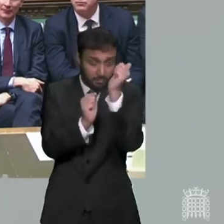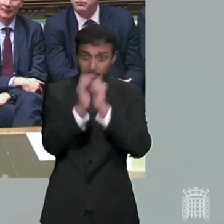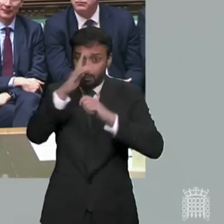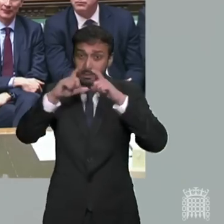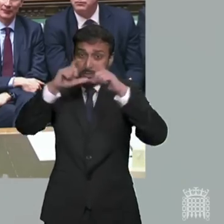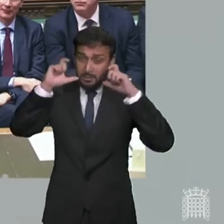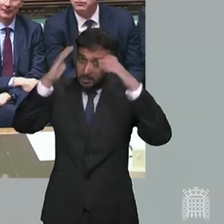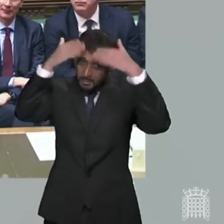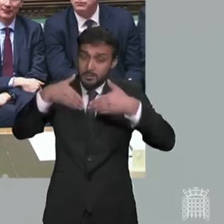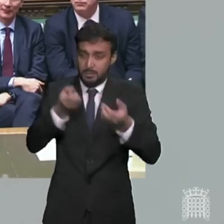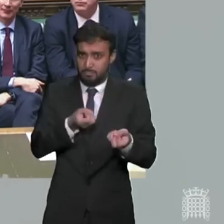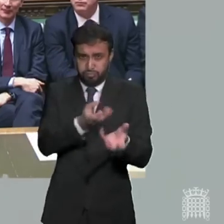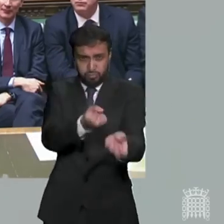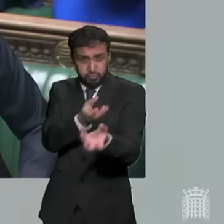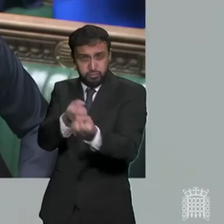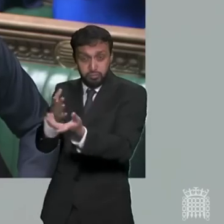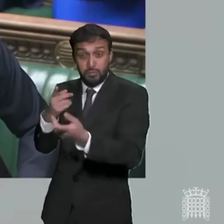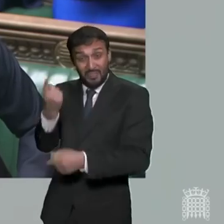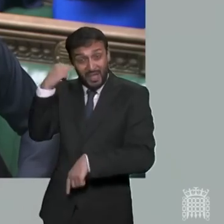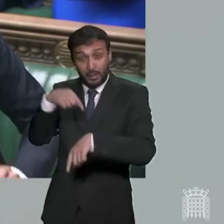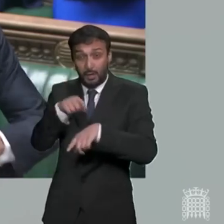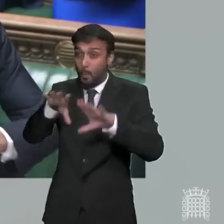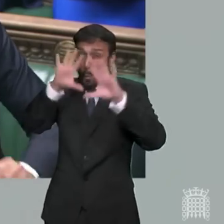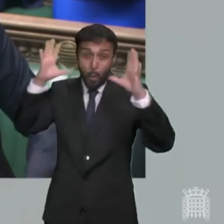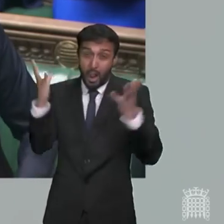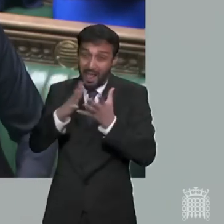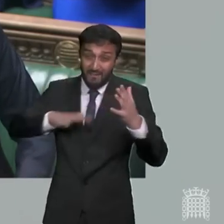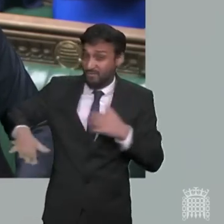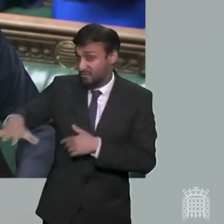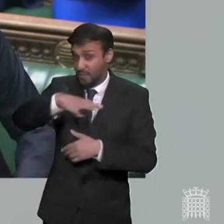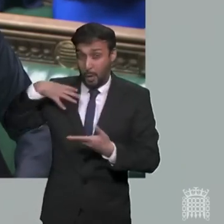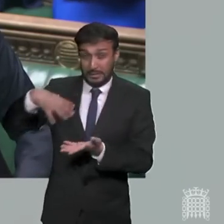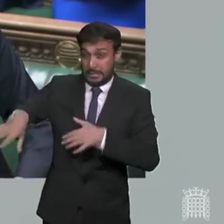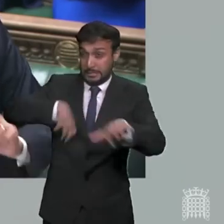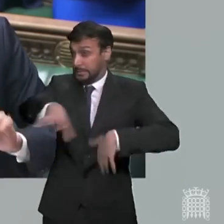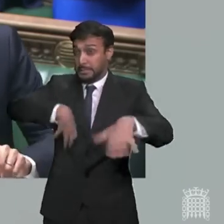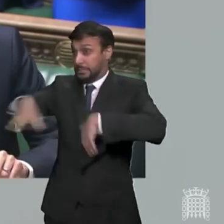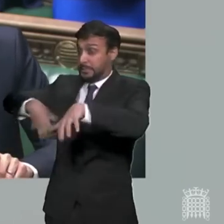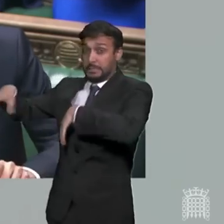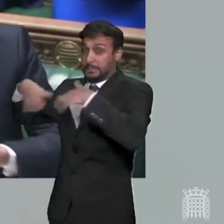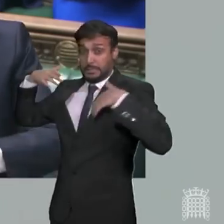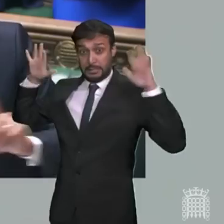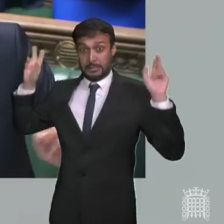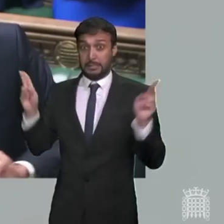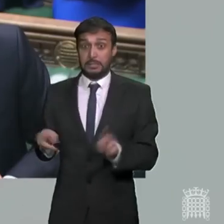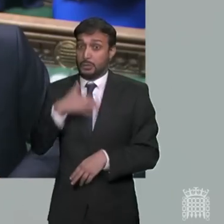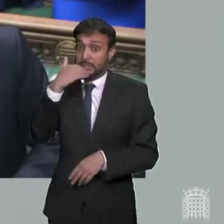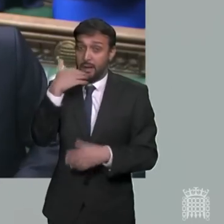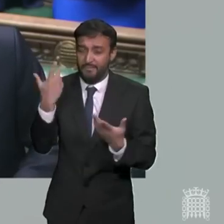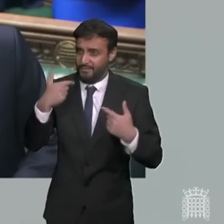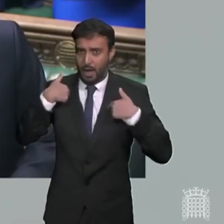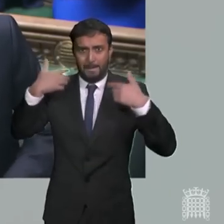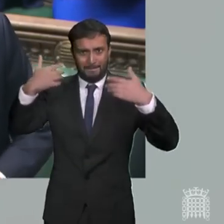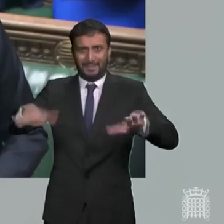global shortage. As I've already said, everyone tried to do their bit. We heard recommendations from the Shadow Chancellor, but it was right that hers and everyone